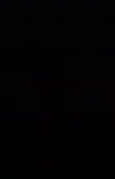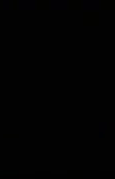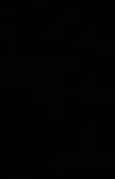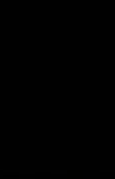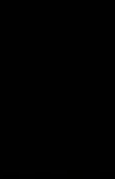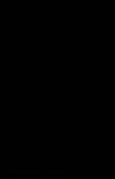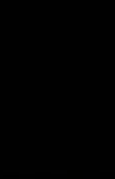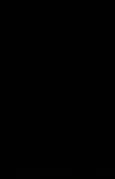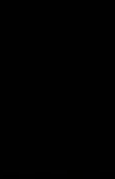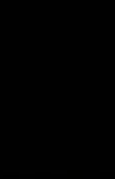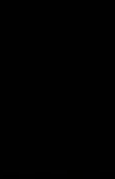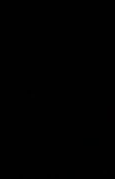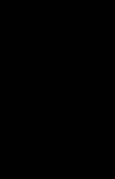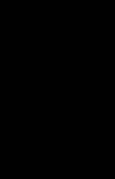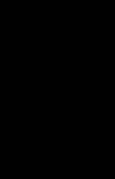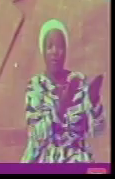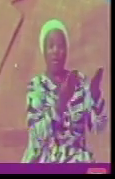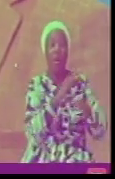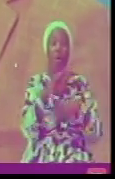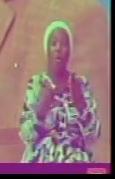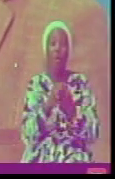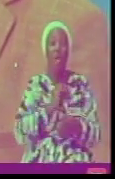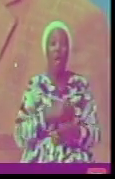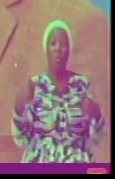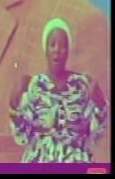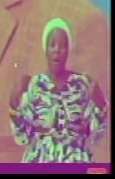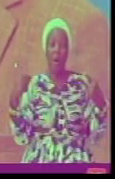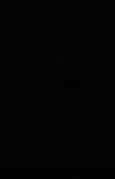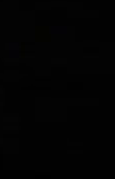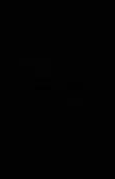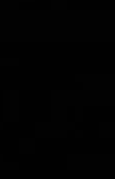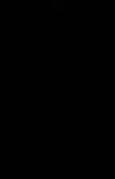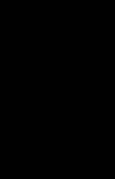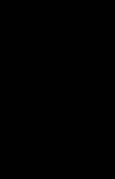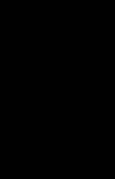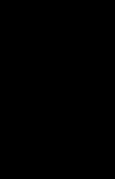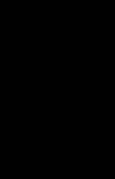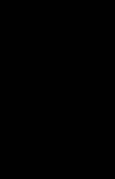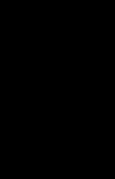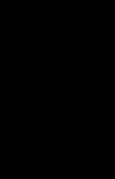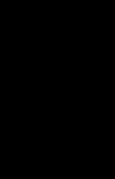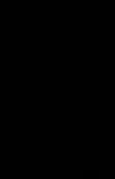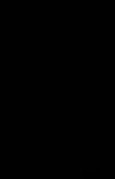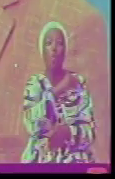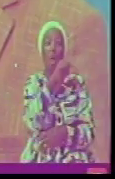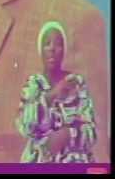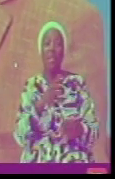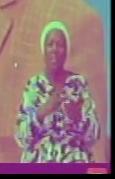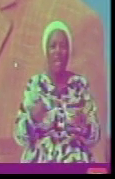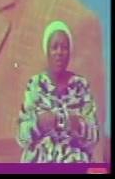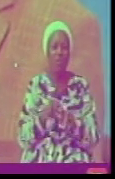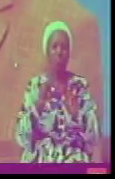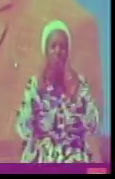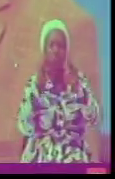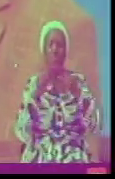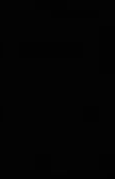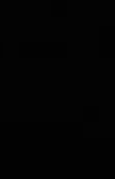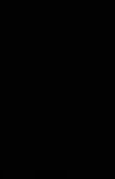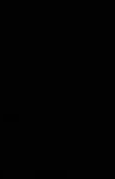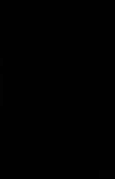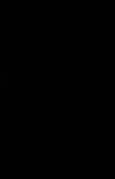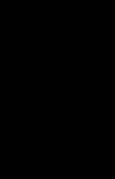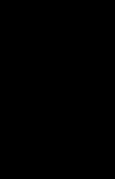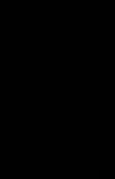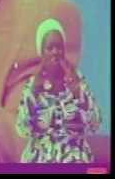had died for us, that he had borne our pain, that he had taken our